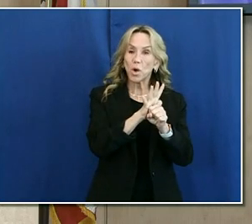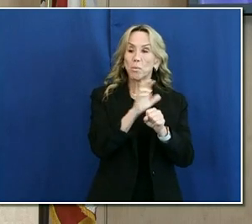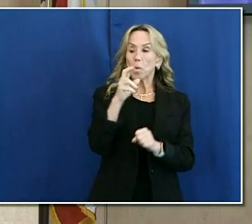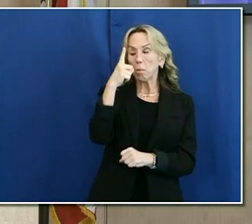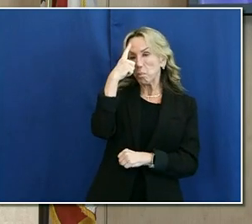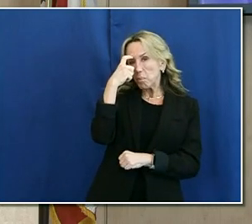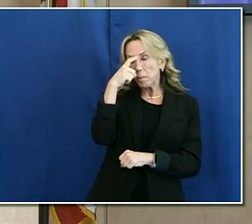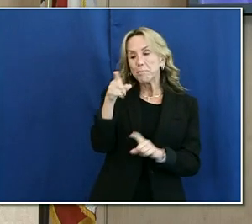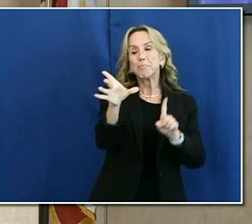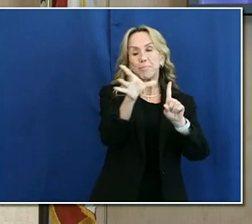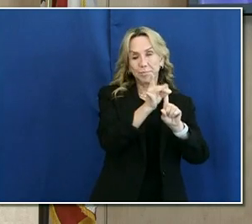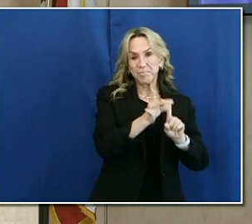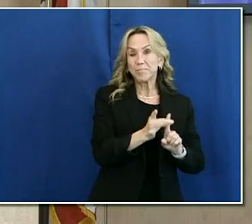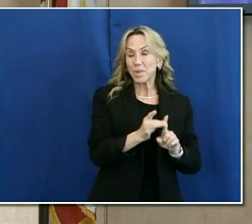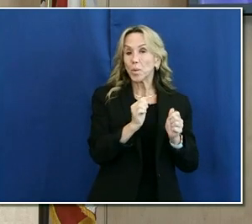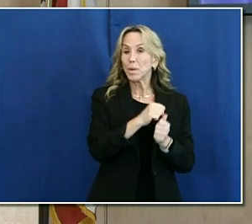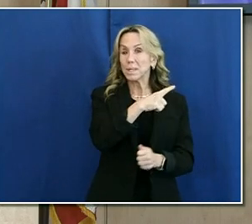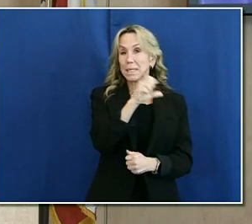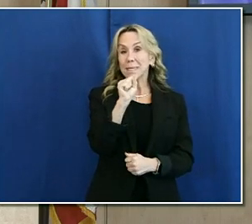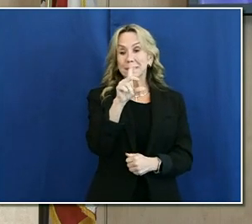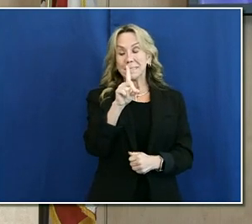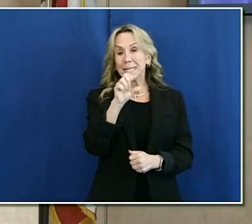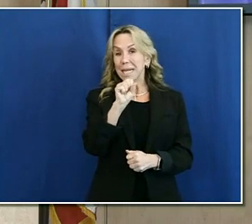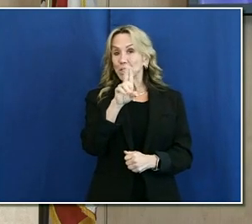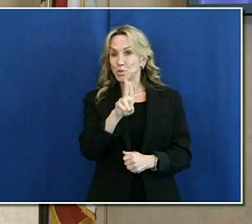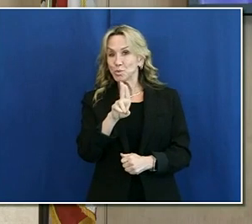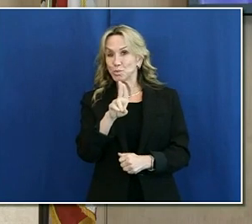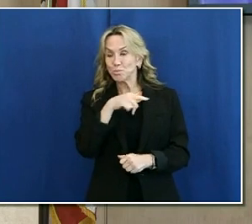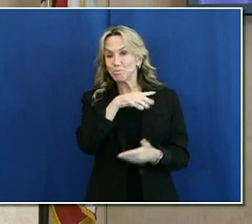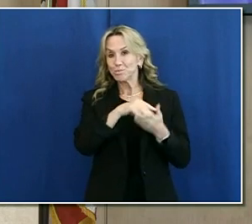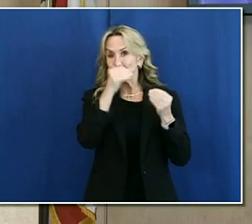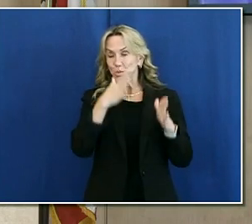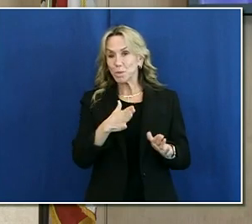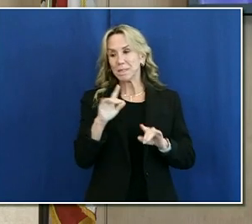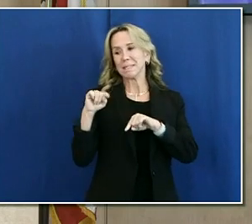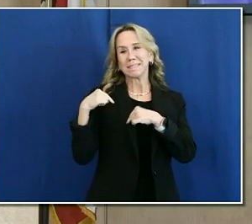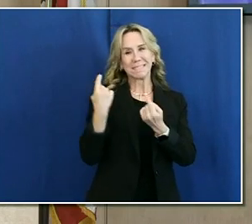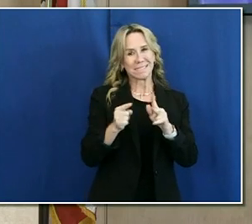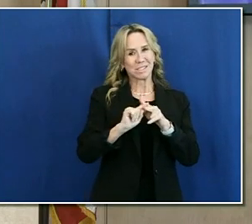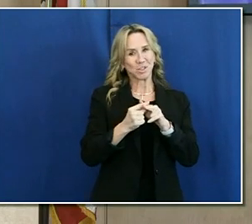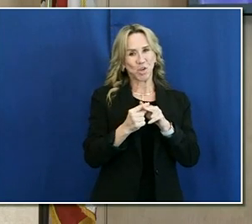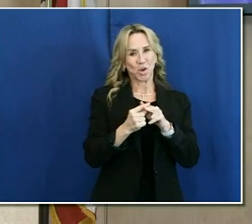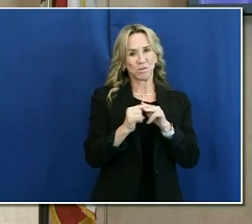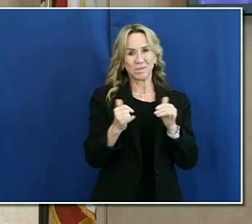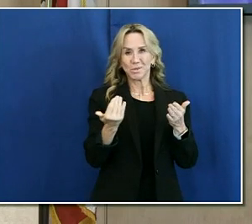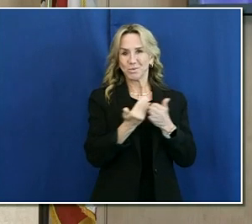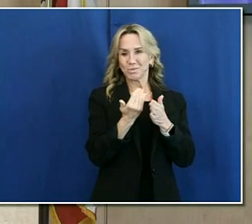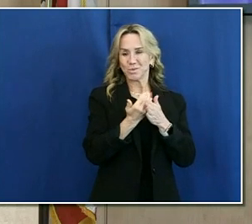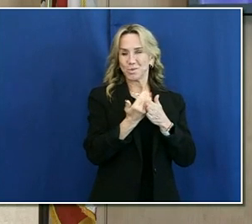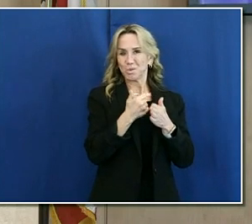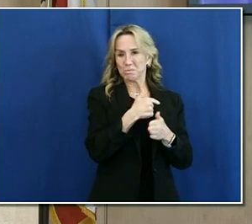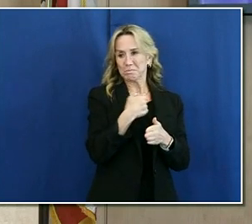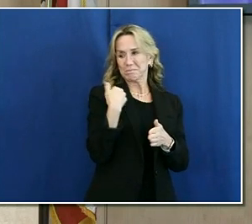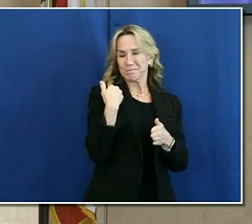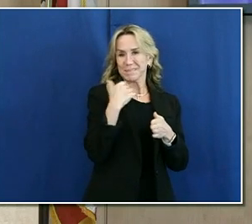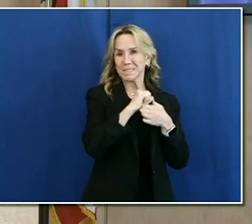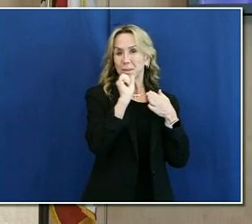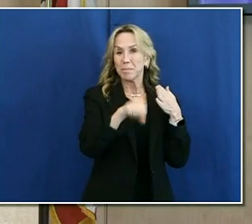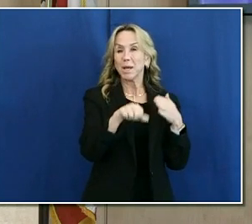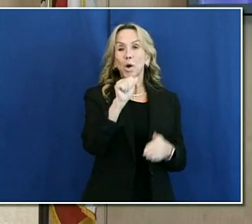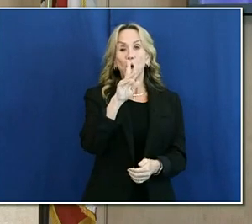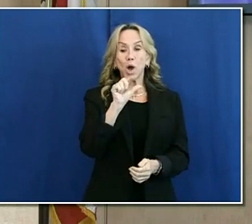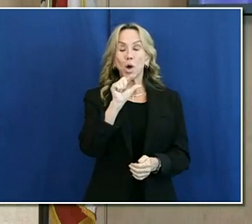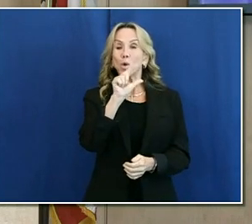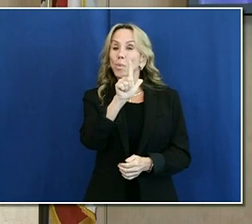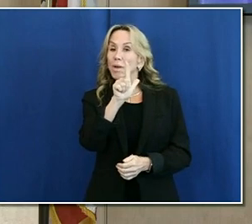amongst SDSU students since the semester began on August 24th. This